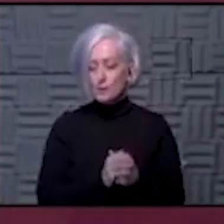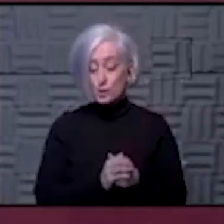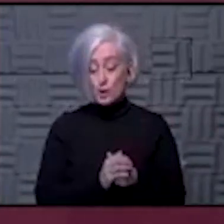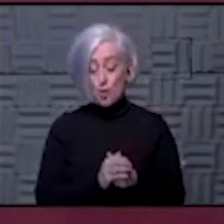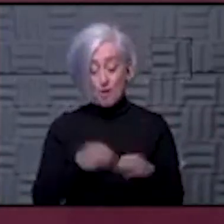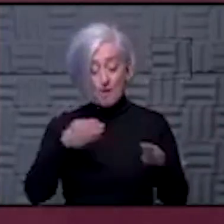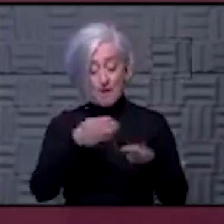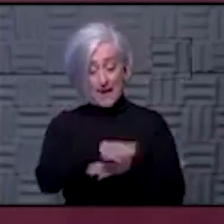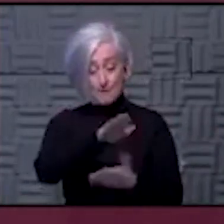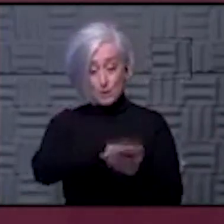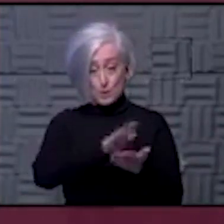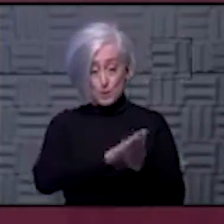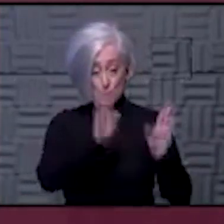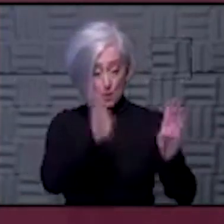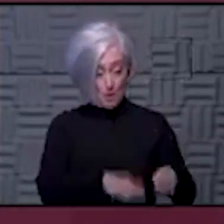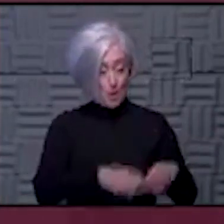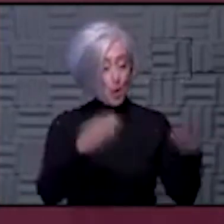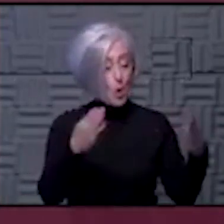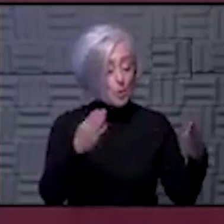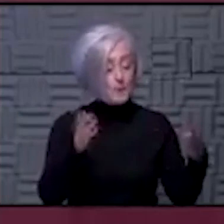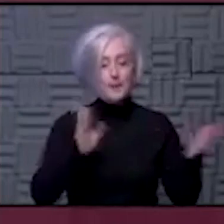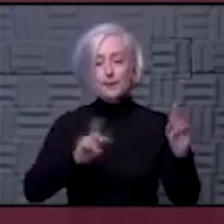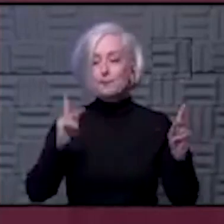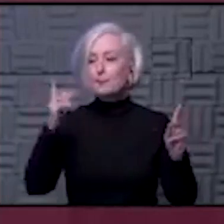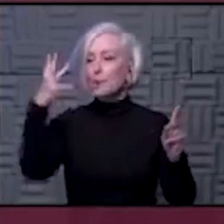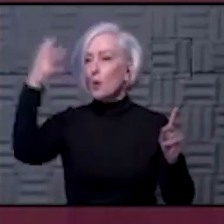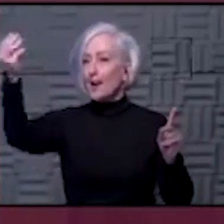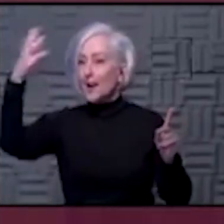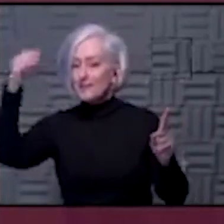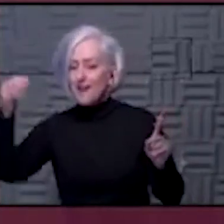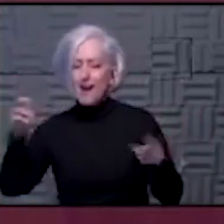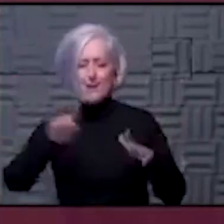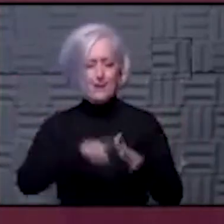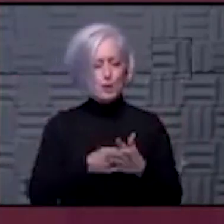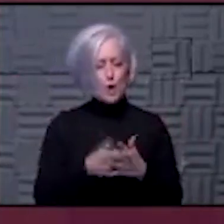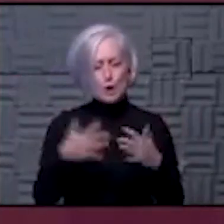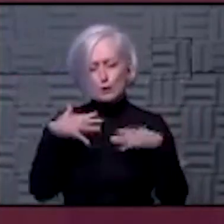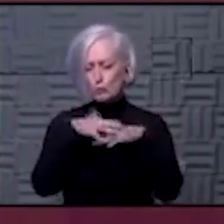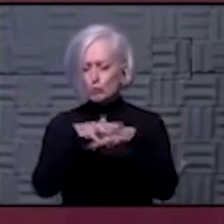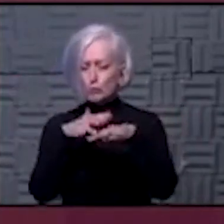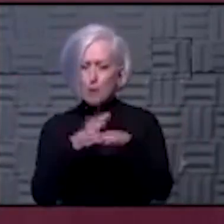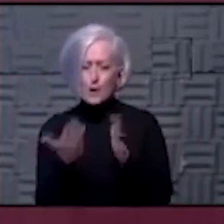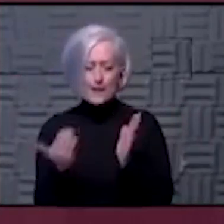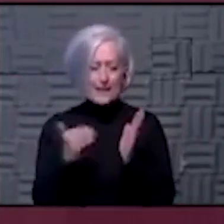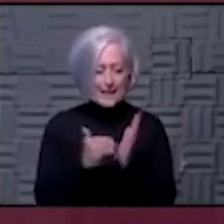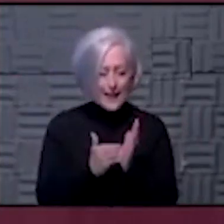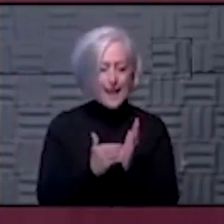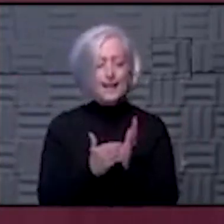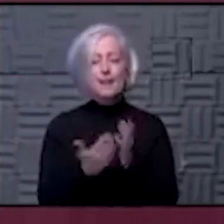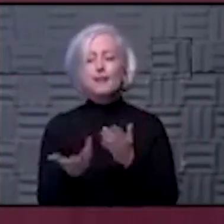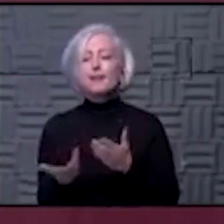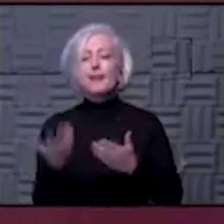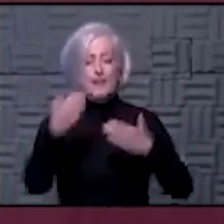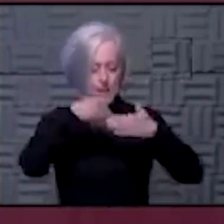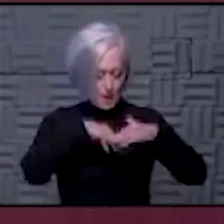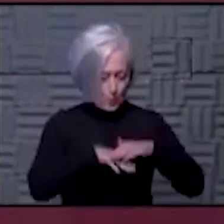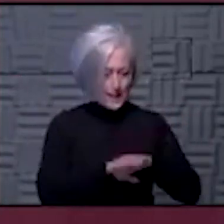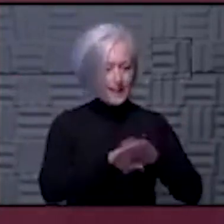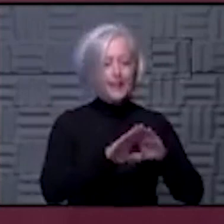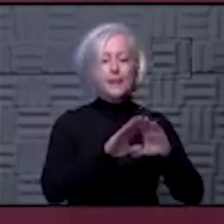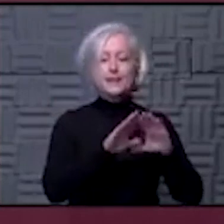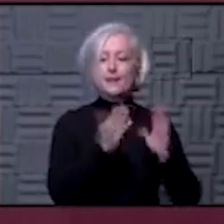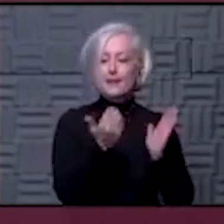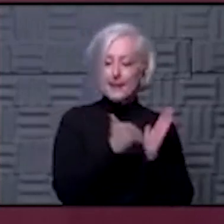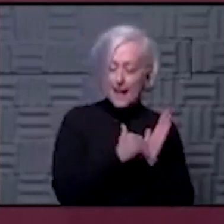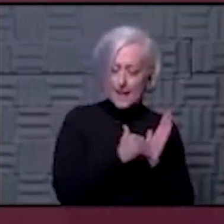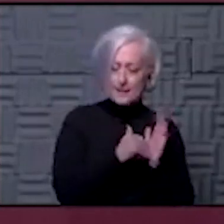opened. People went outside, they started partying more, and then they started coming back inside, and we hit an equilibrium. And we've been around